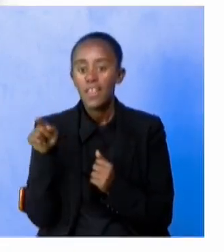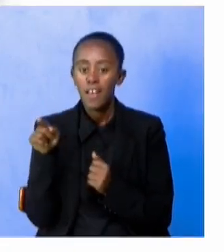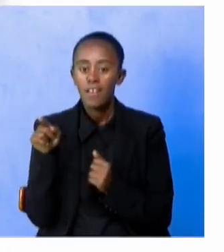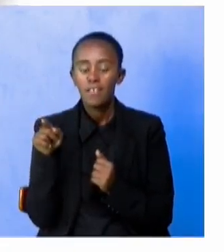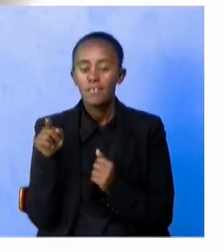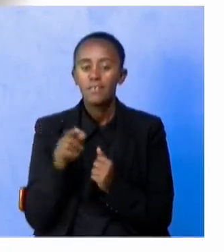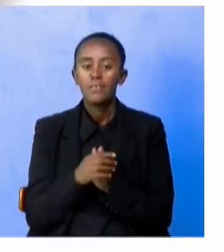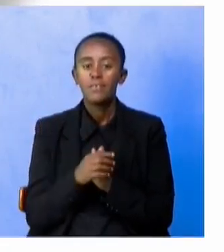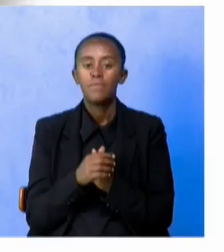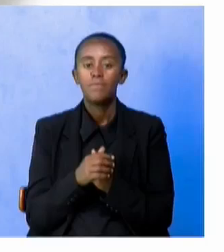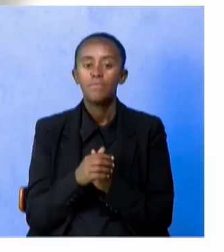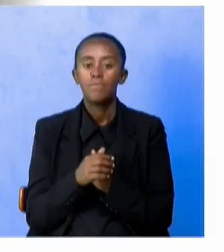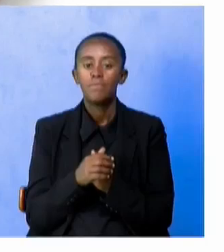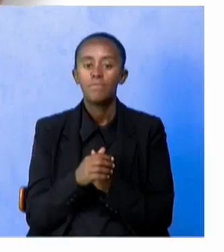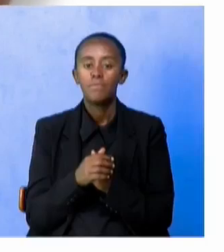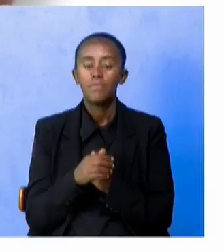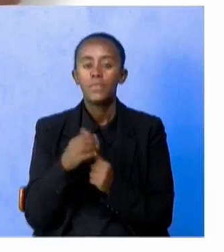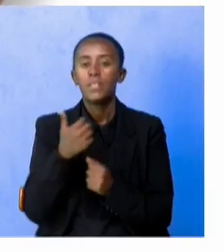assignment.